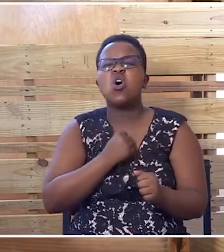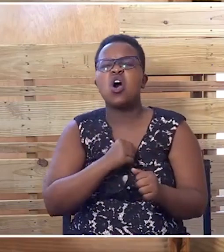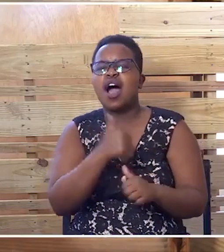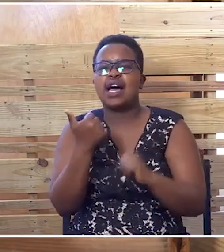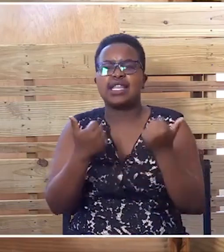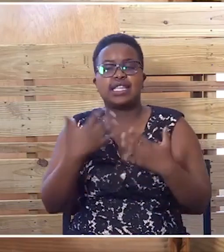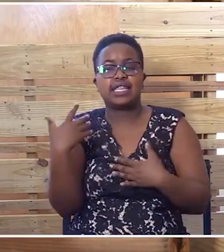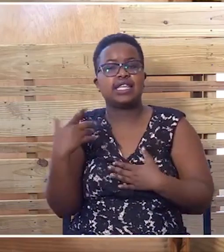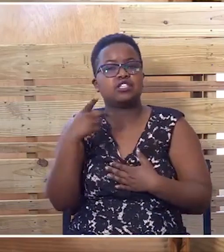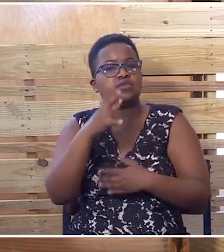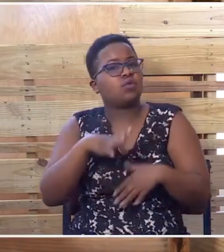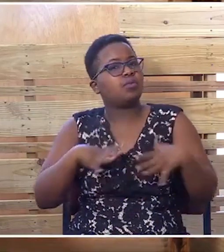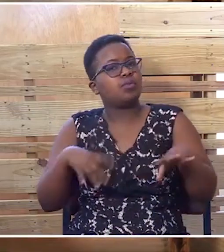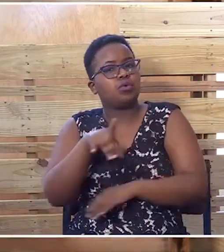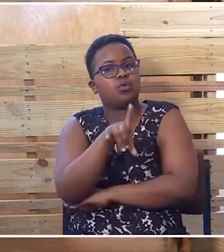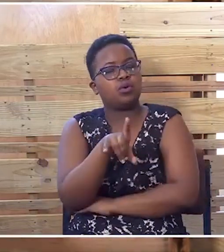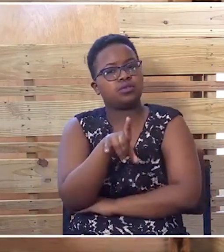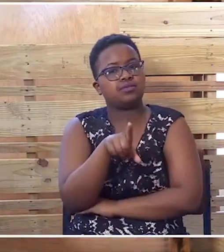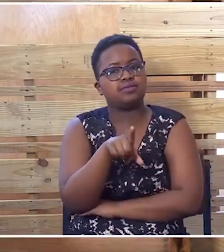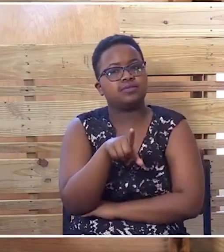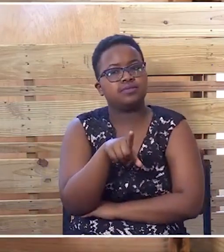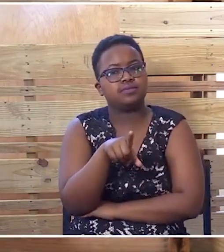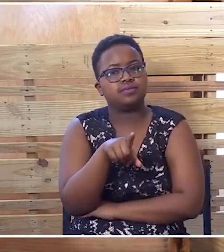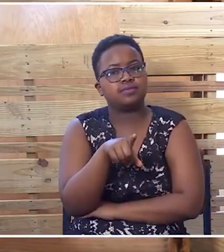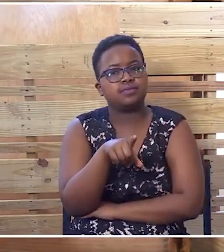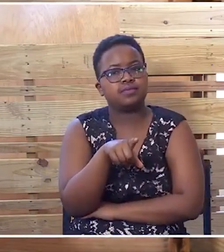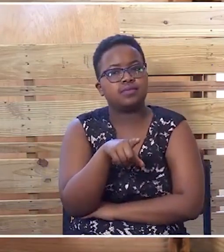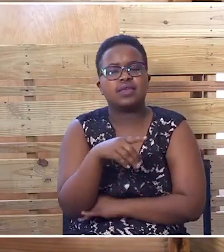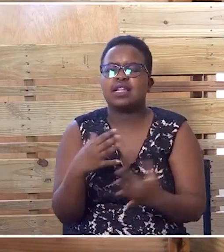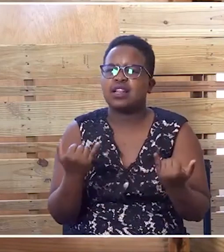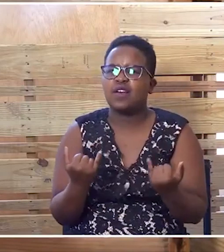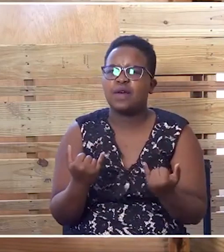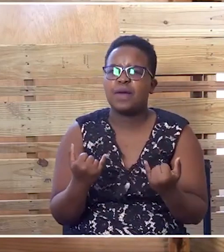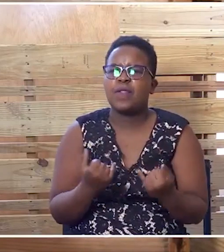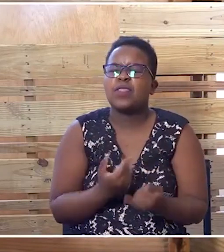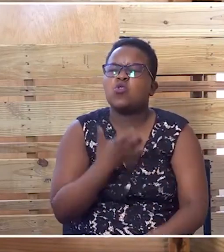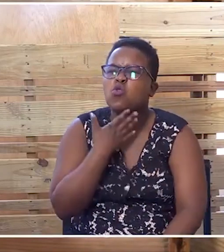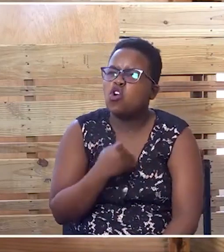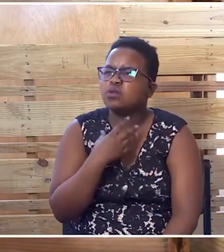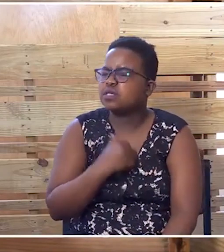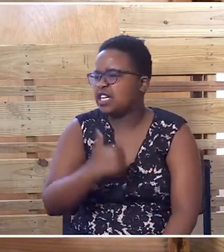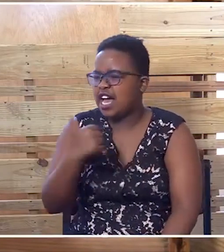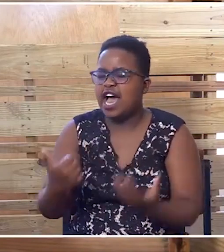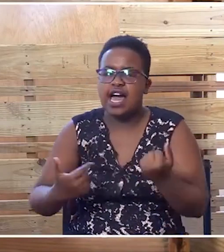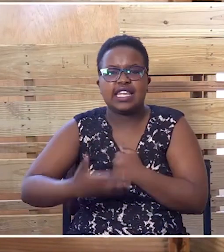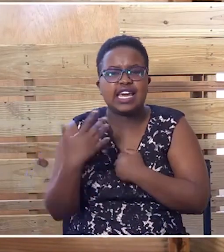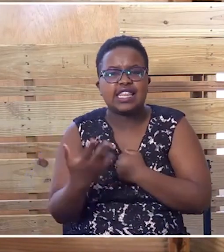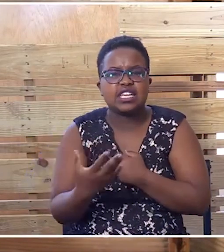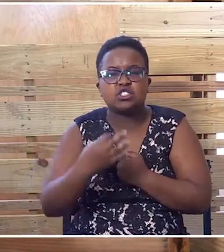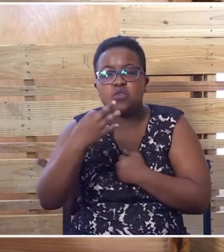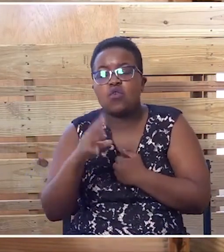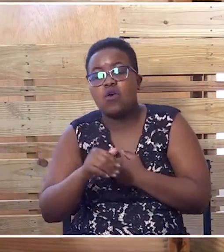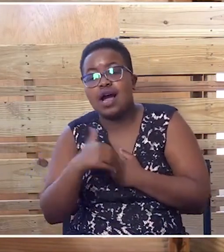this is what it means, is that it's wanting other people's belongings